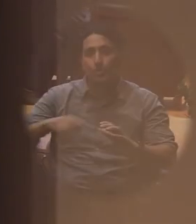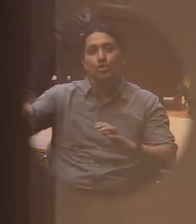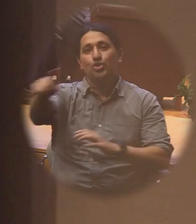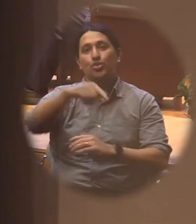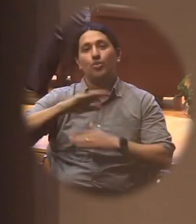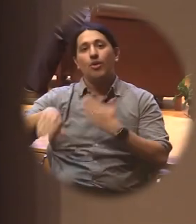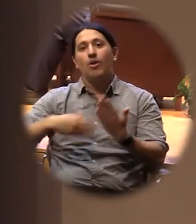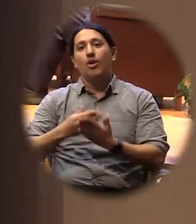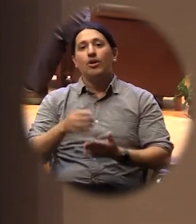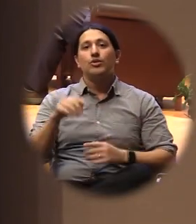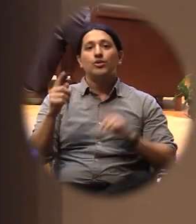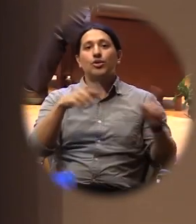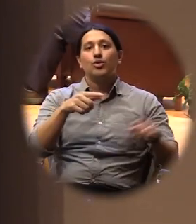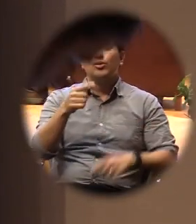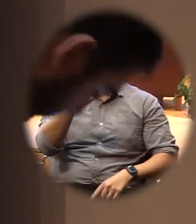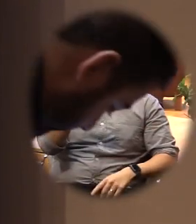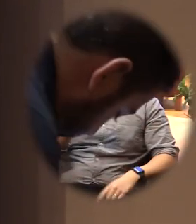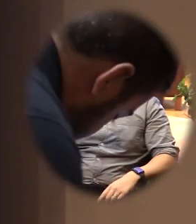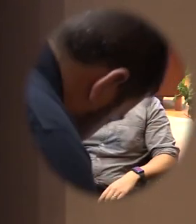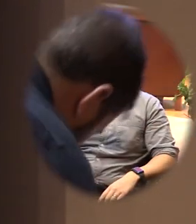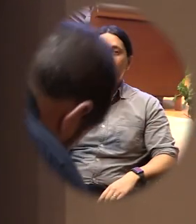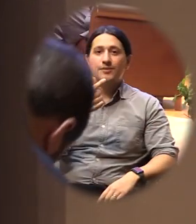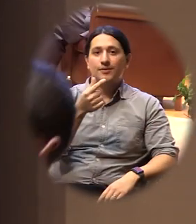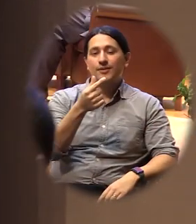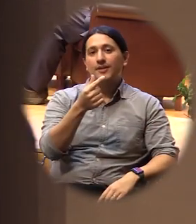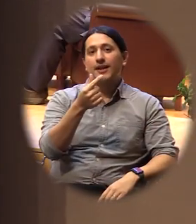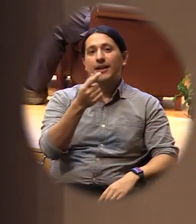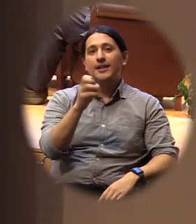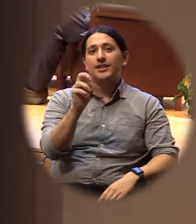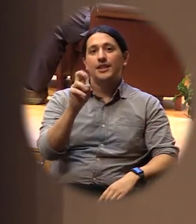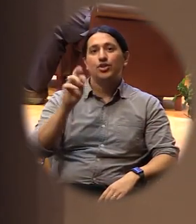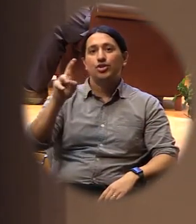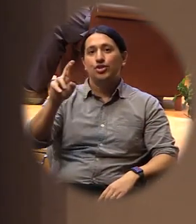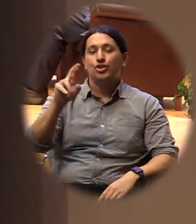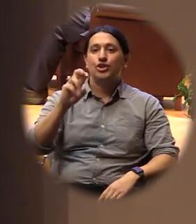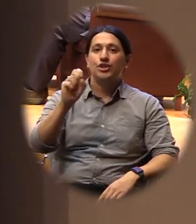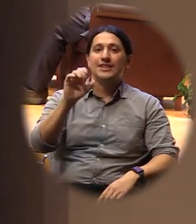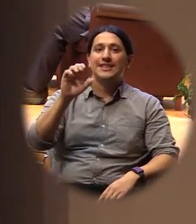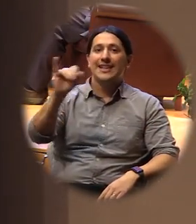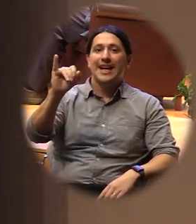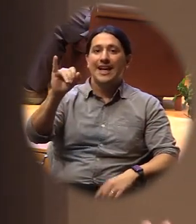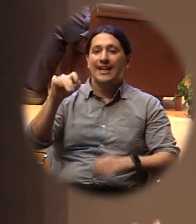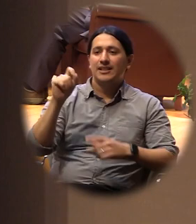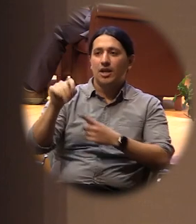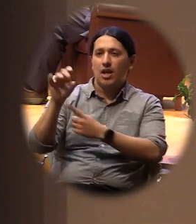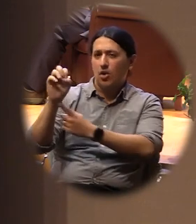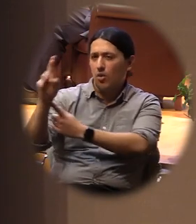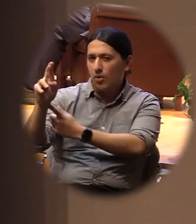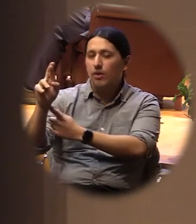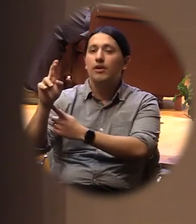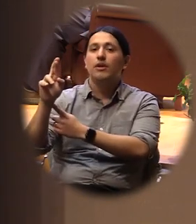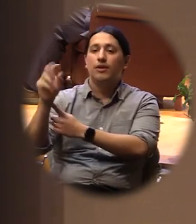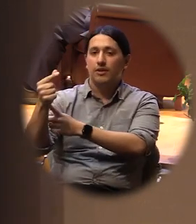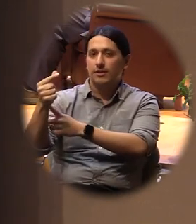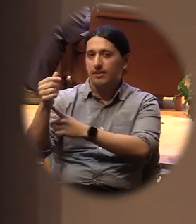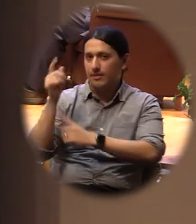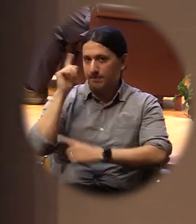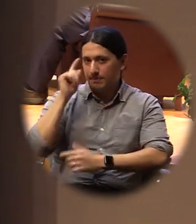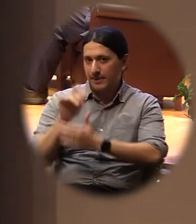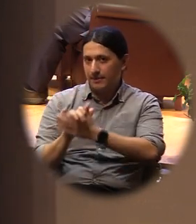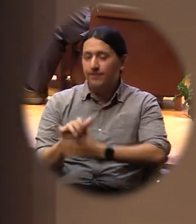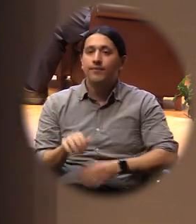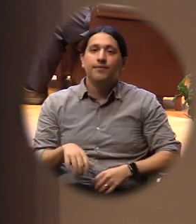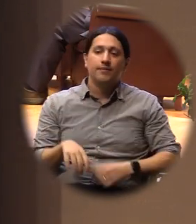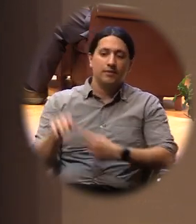it .com, right? .net? Or is it .net? I think we're an org. We're either an org or a net. Okay. Anyway, if you just Google Harvard Gender Sci Lab, look at it. It's just a very